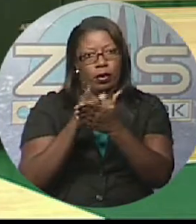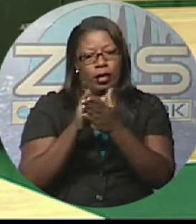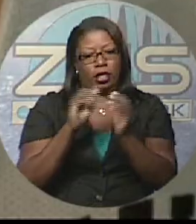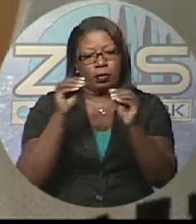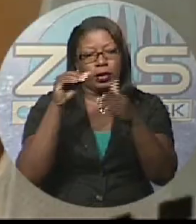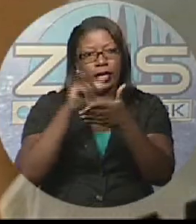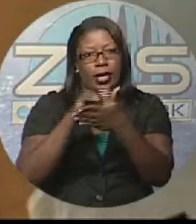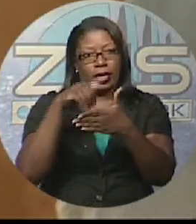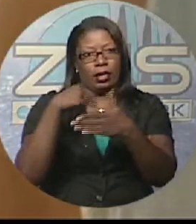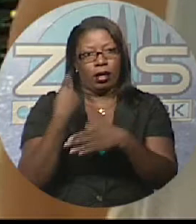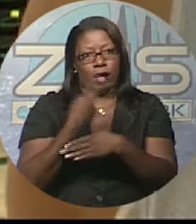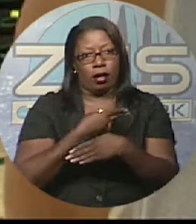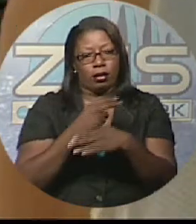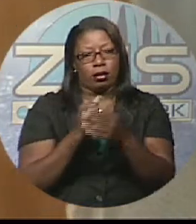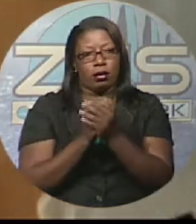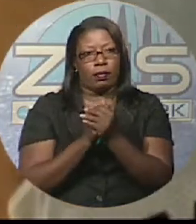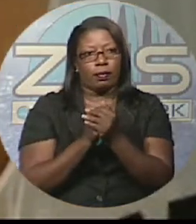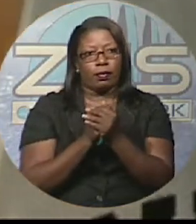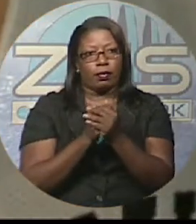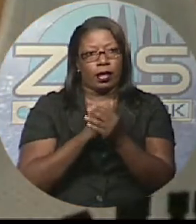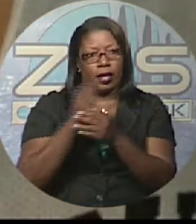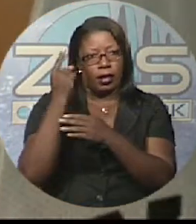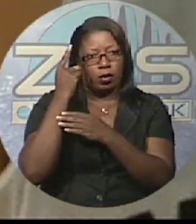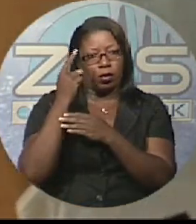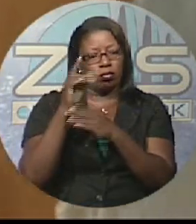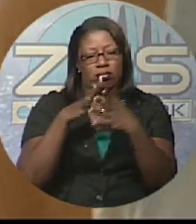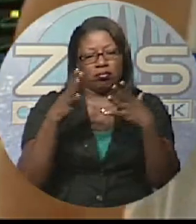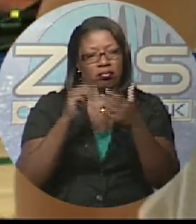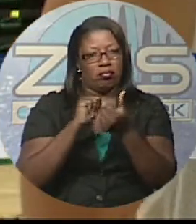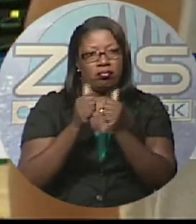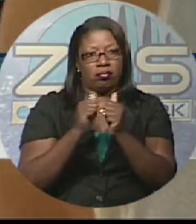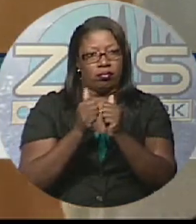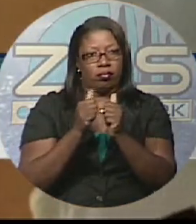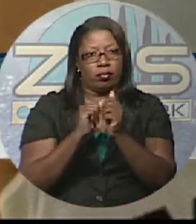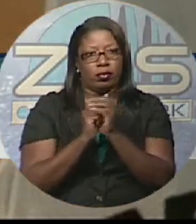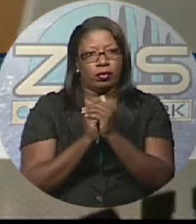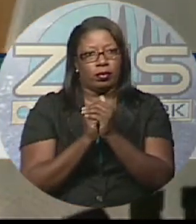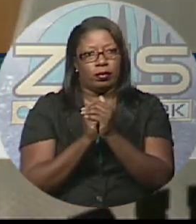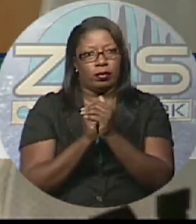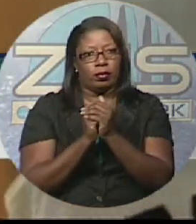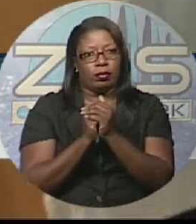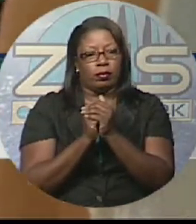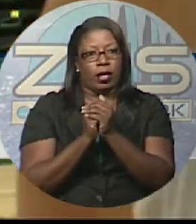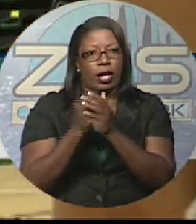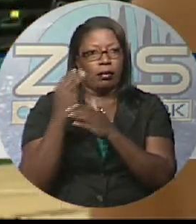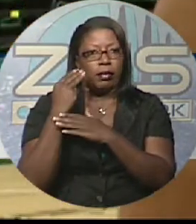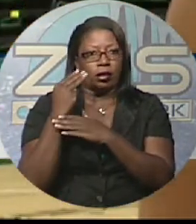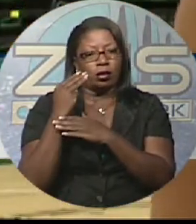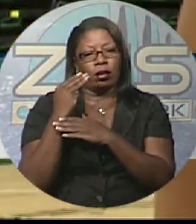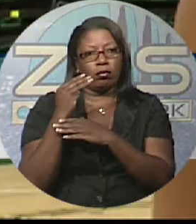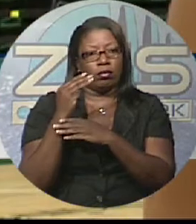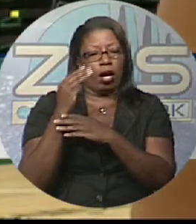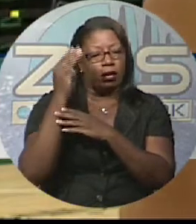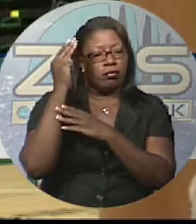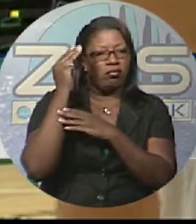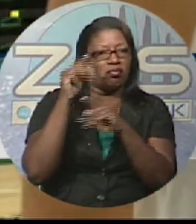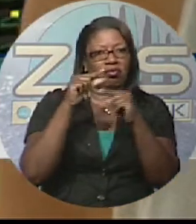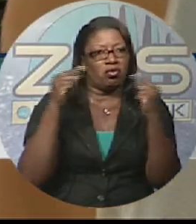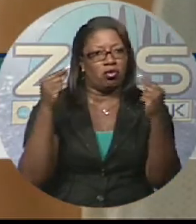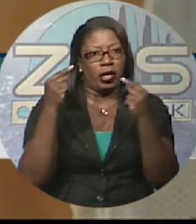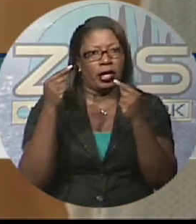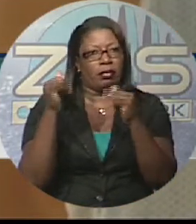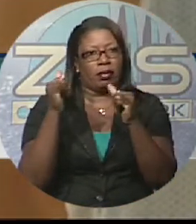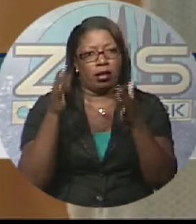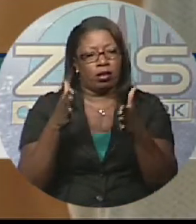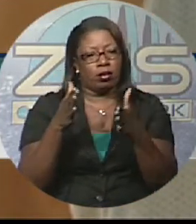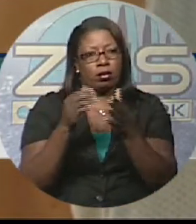that in us. I think we got a lot of athleticism. Magnum, he's a really good player, and we got some other guys that are pretty good too. So